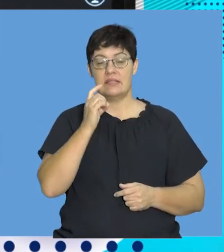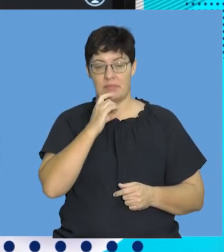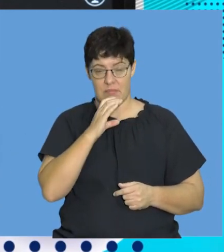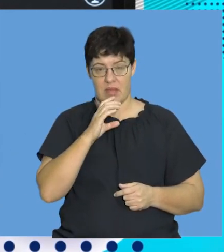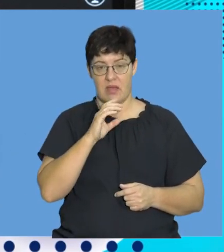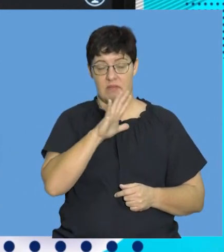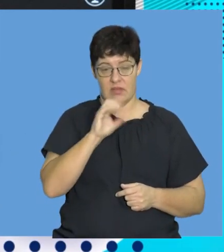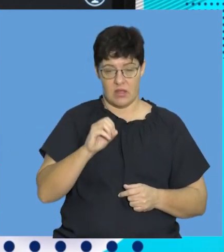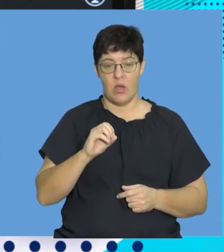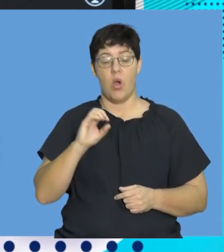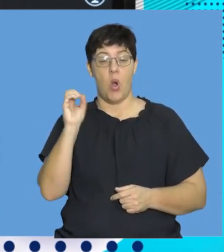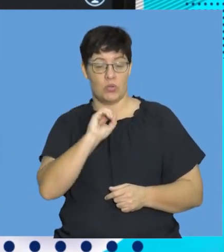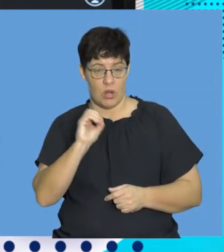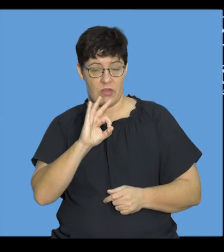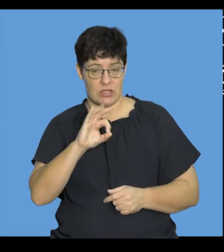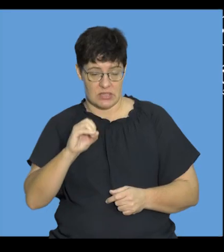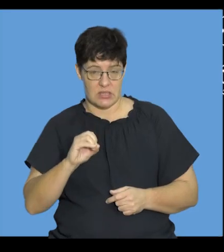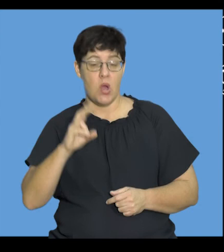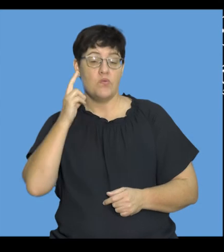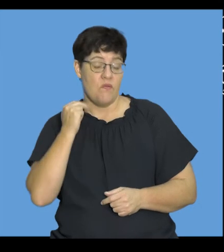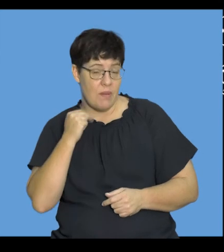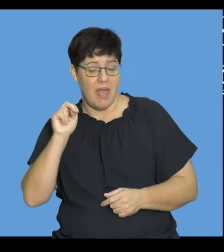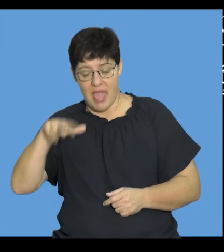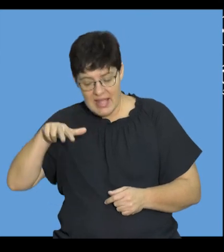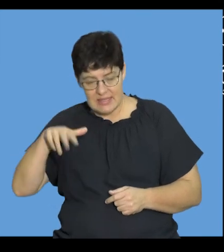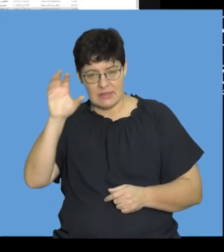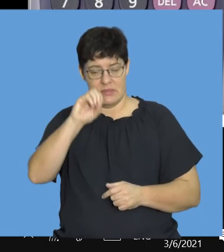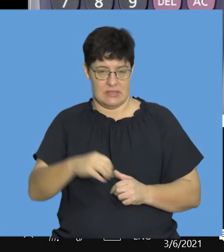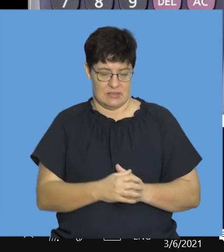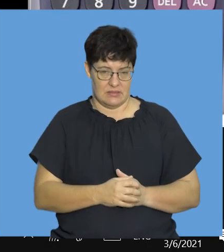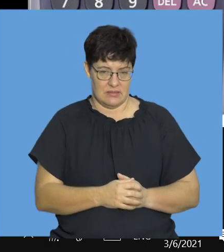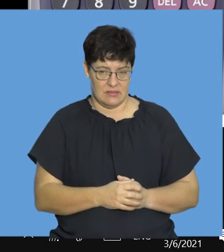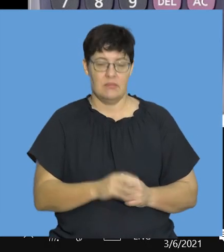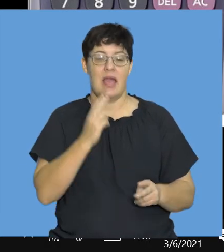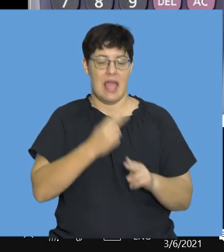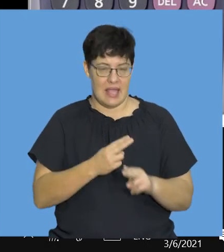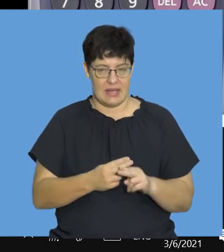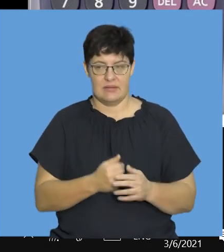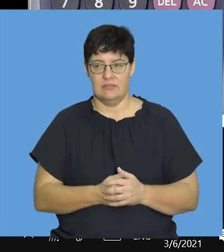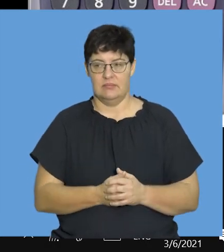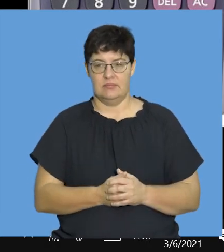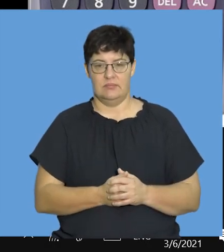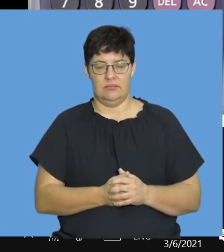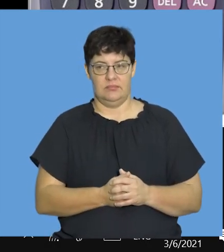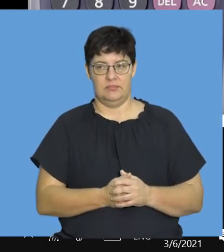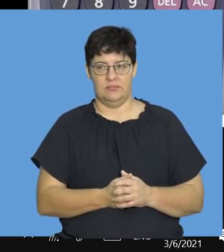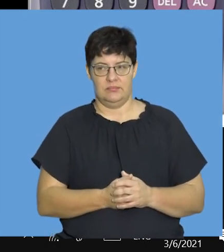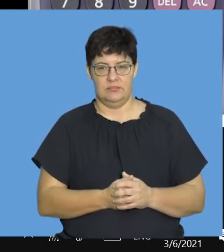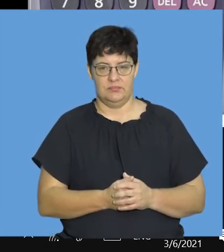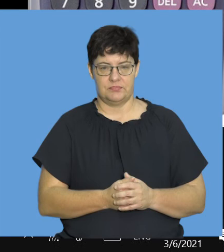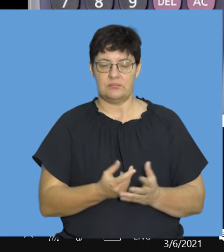30, November 18%. Once again, take my calculator and I say, fine, take